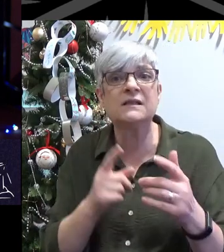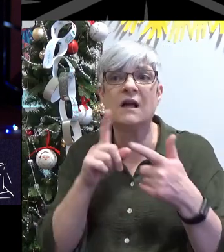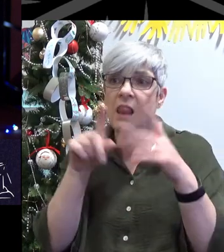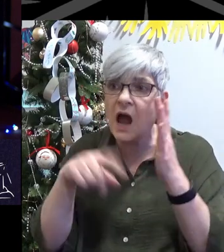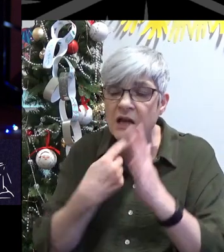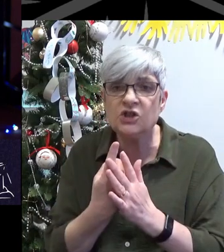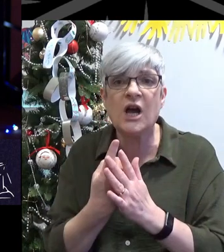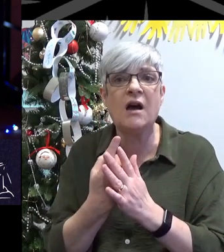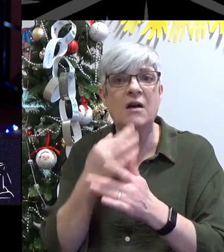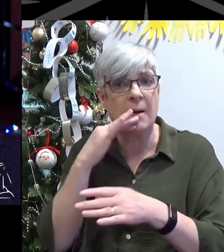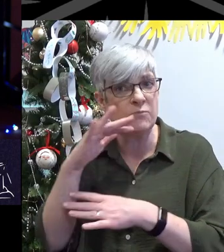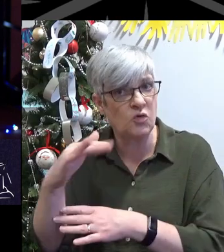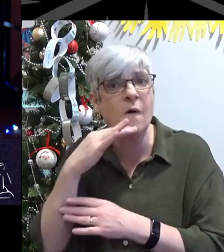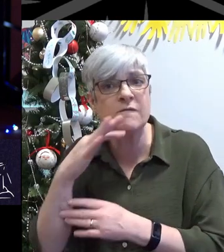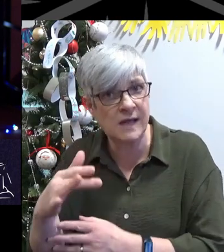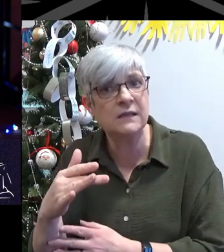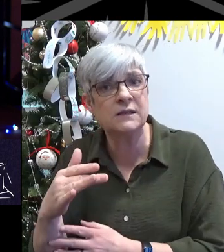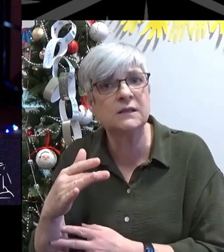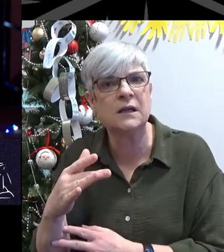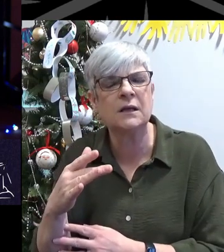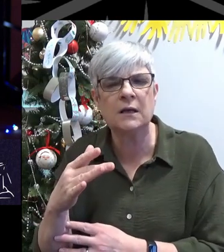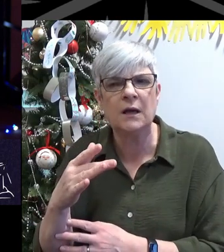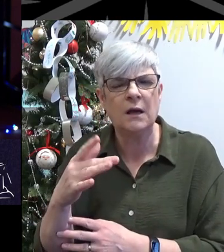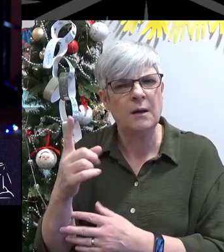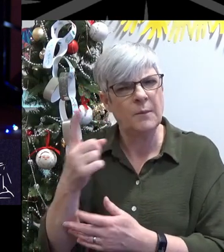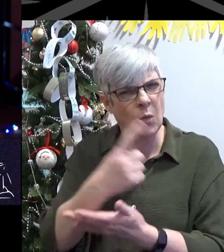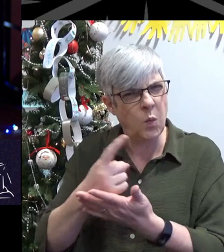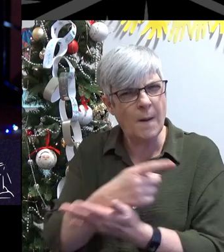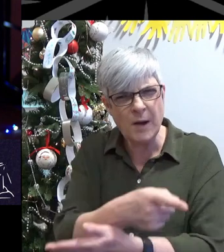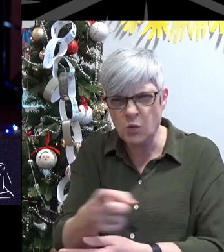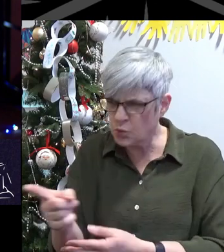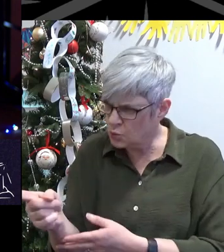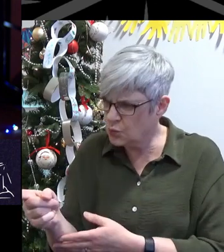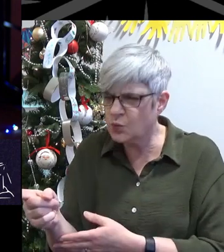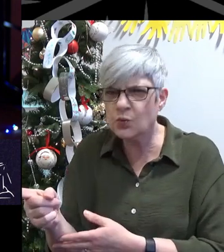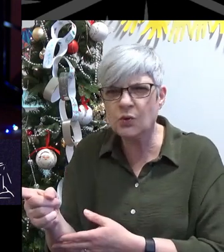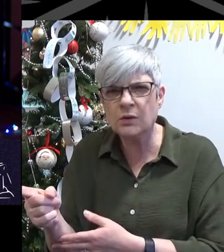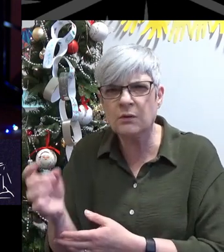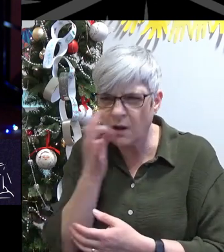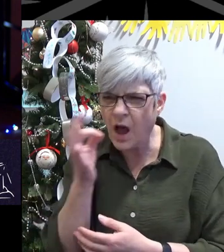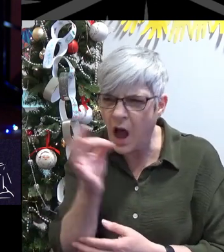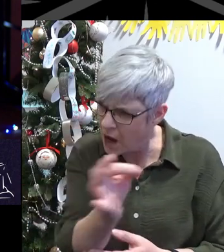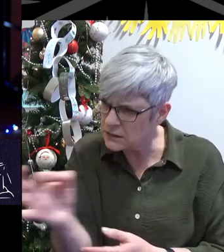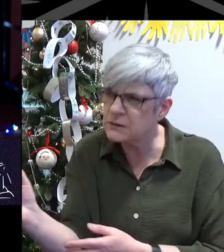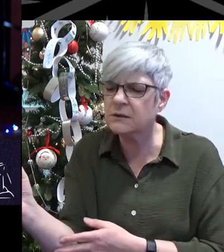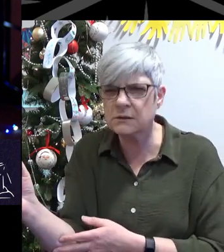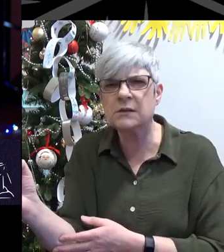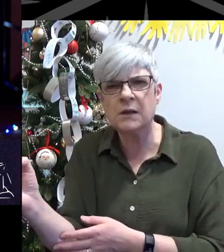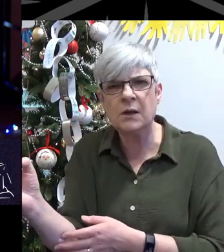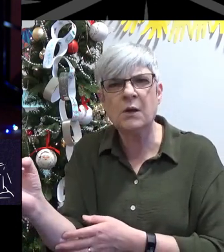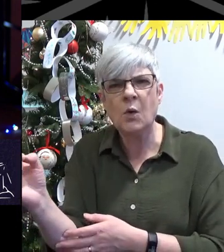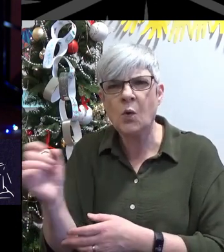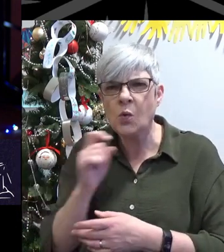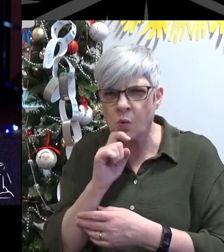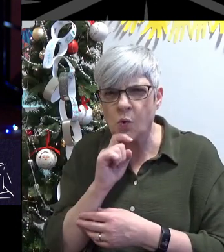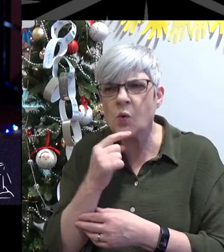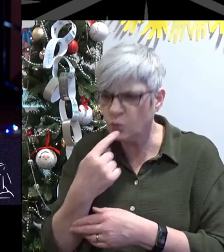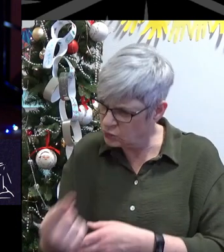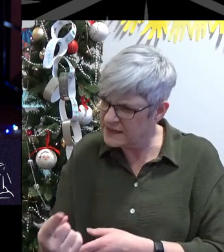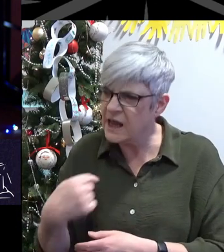prophets." "But what about you?" he asked. "Who do you say that I am?"